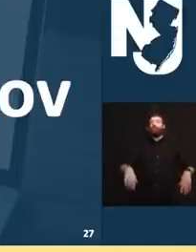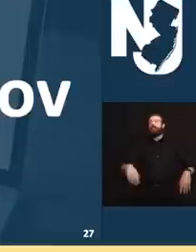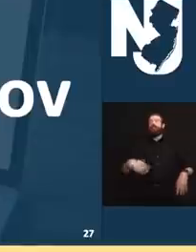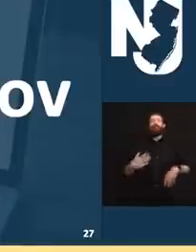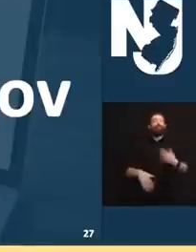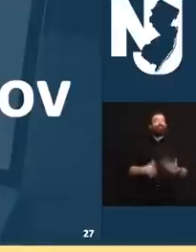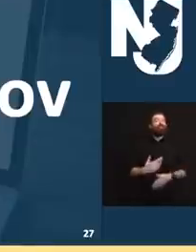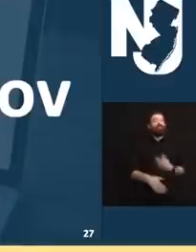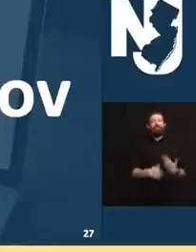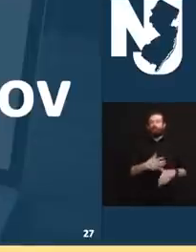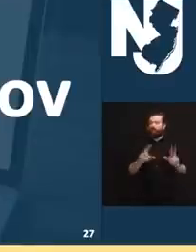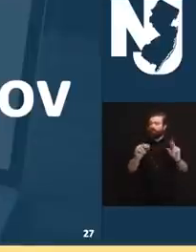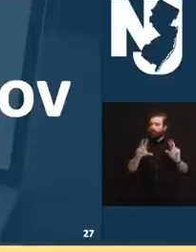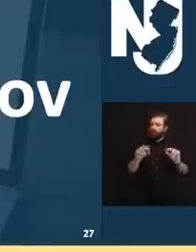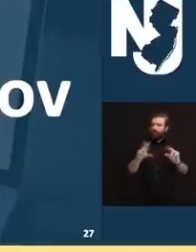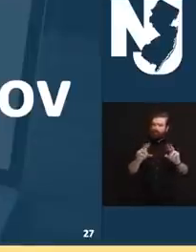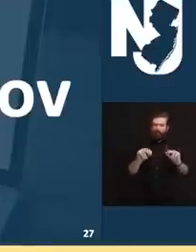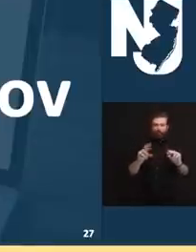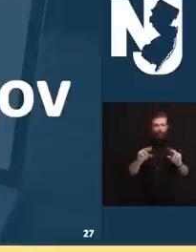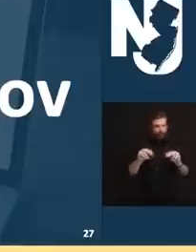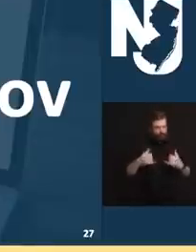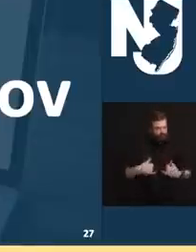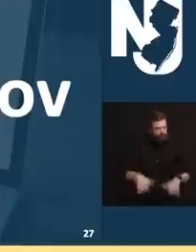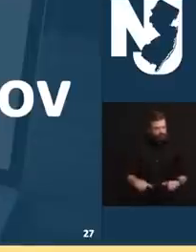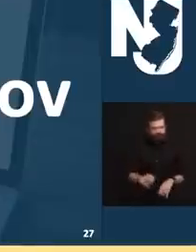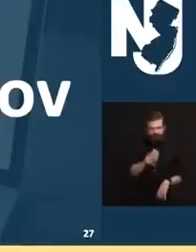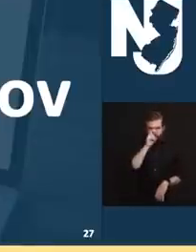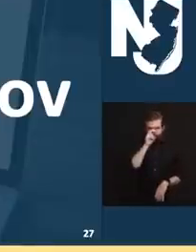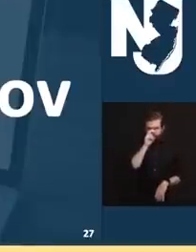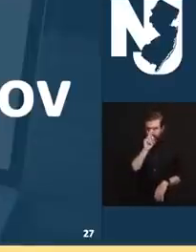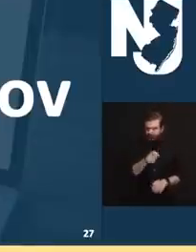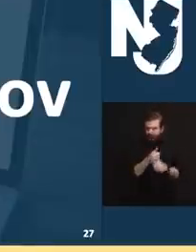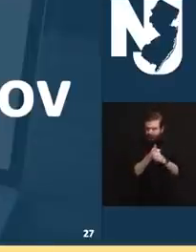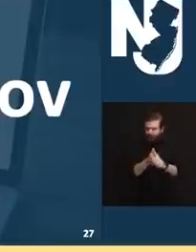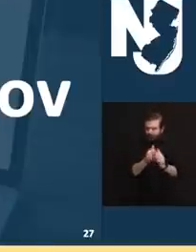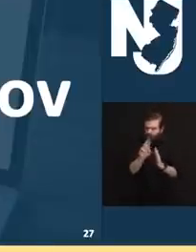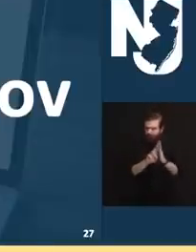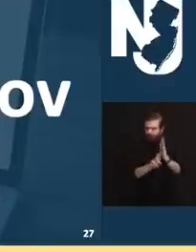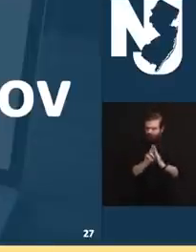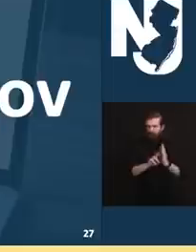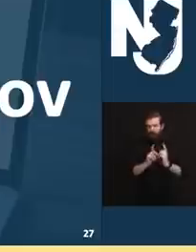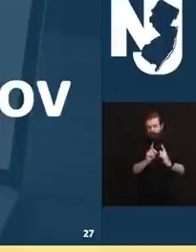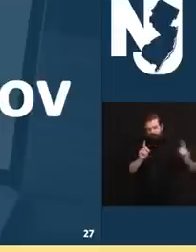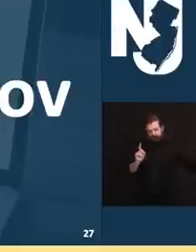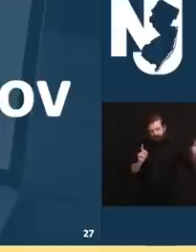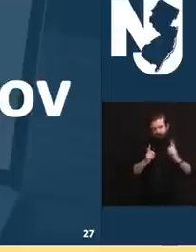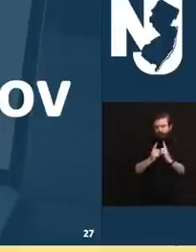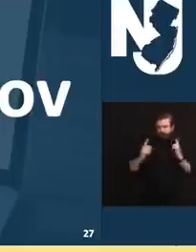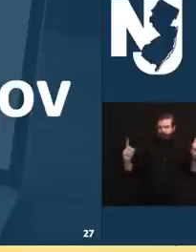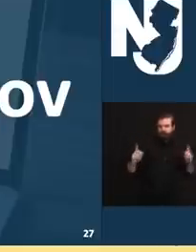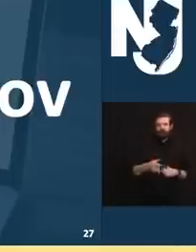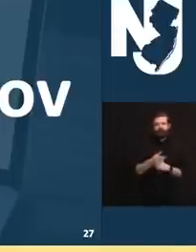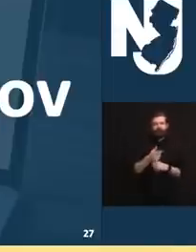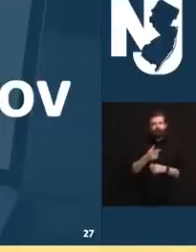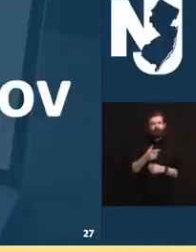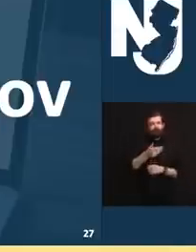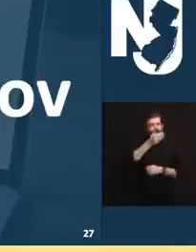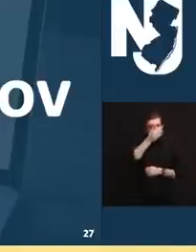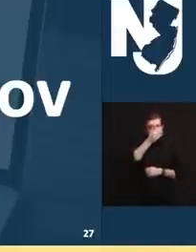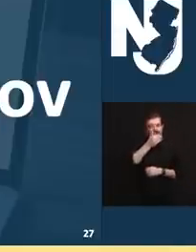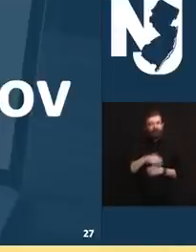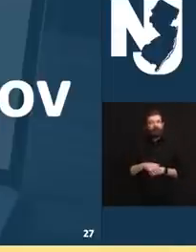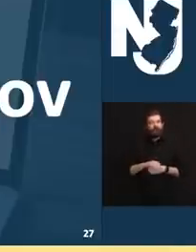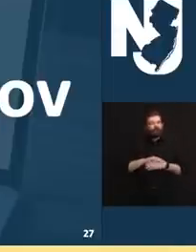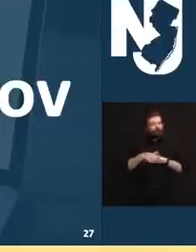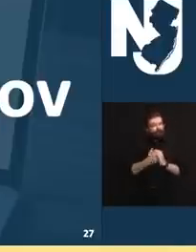double down on the practices that have sustained us over the past 9 months. The stuff you're probably sick of hearing, but It's the hand that